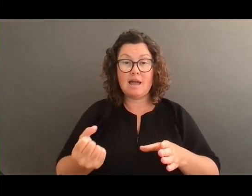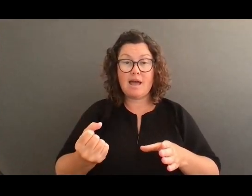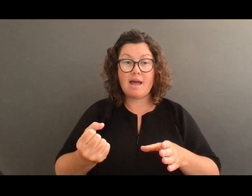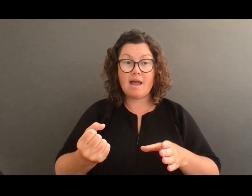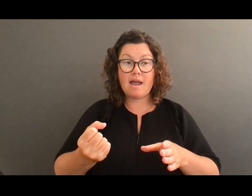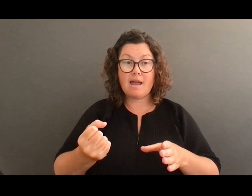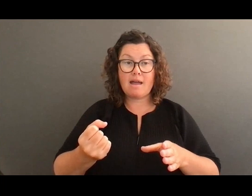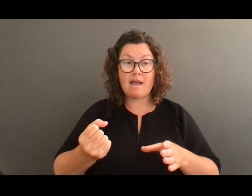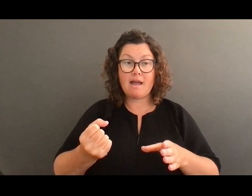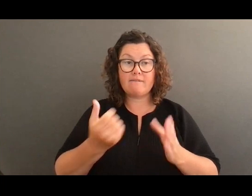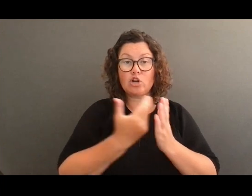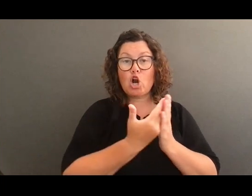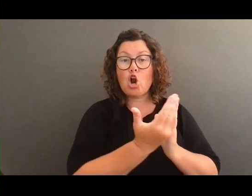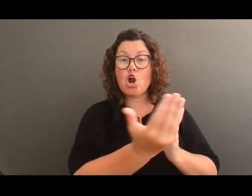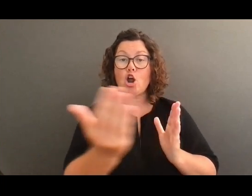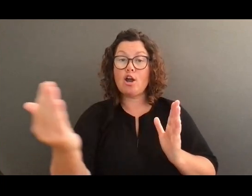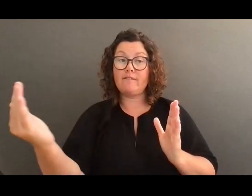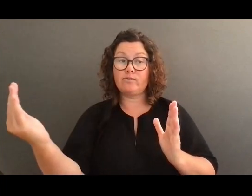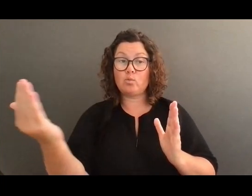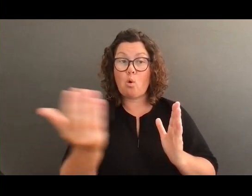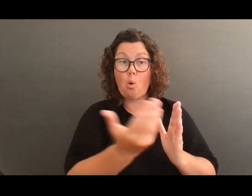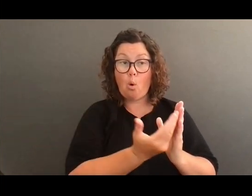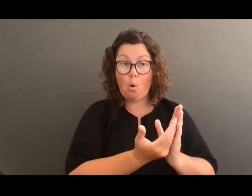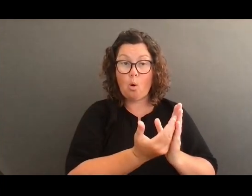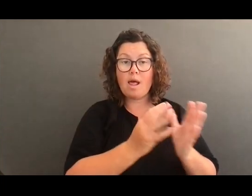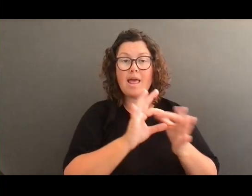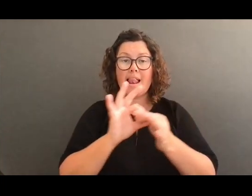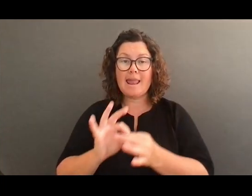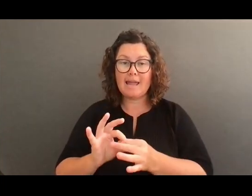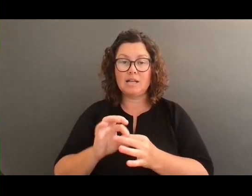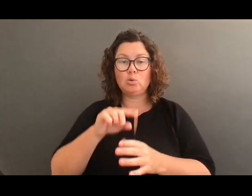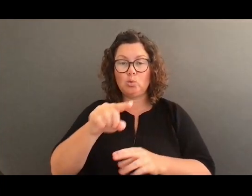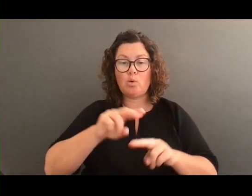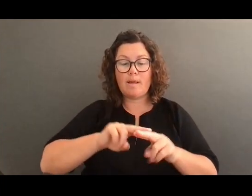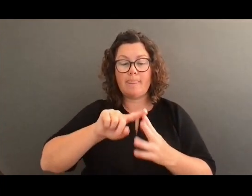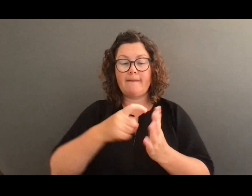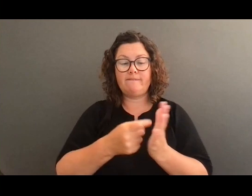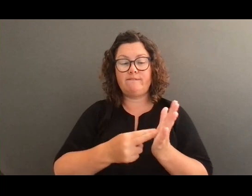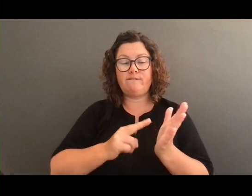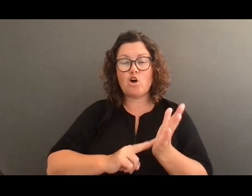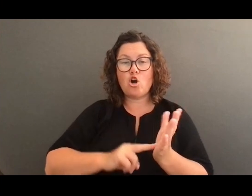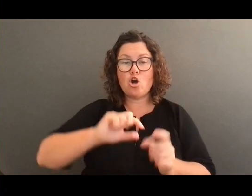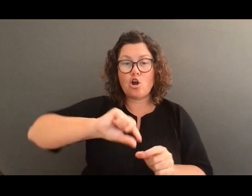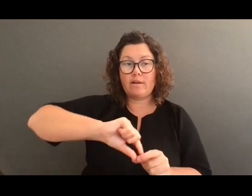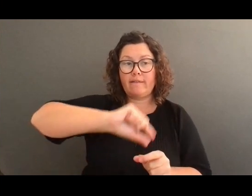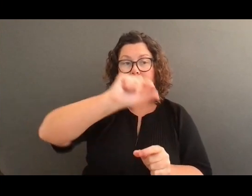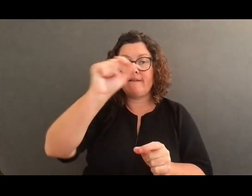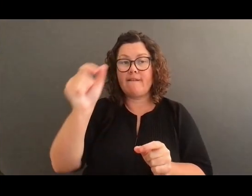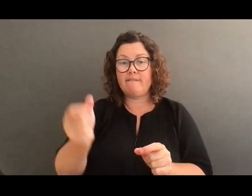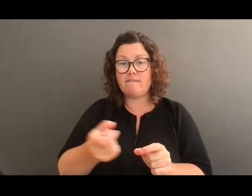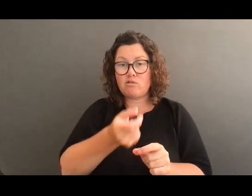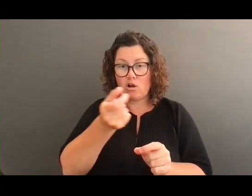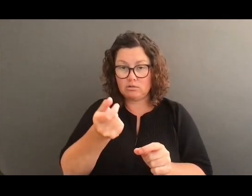of a koru, or unfurling fern frond, which references the original creation stories